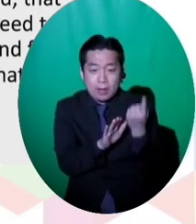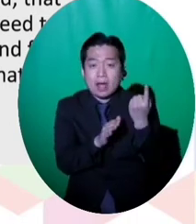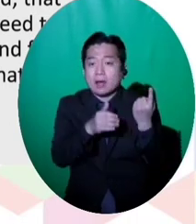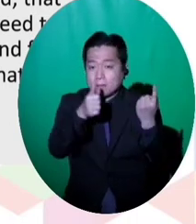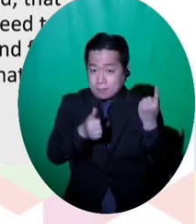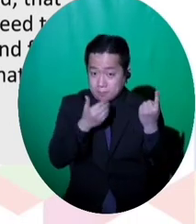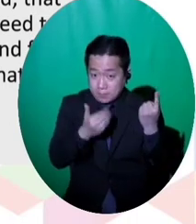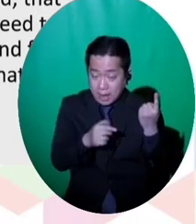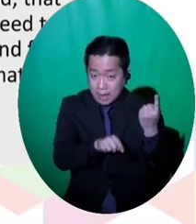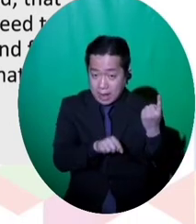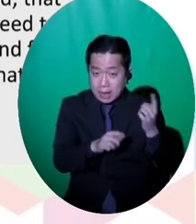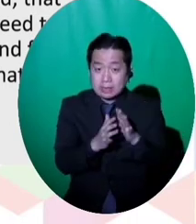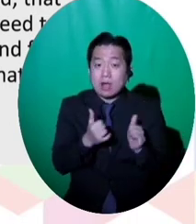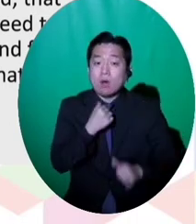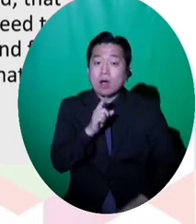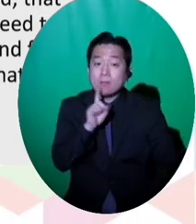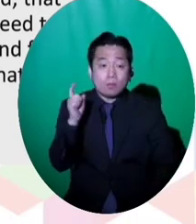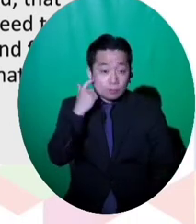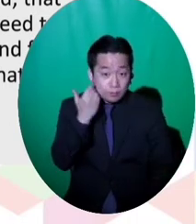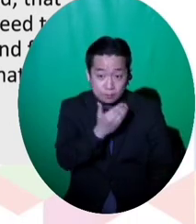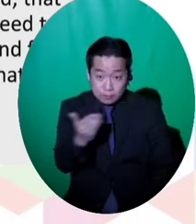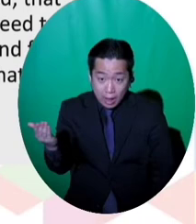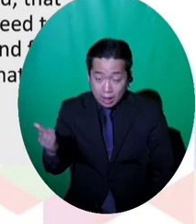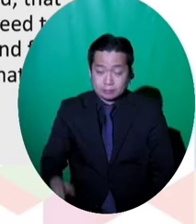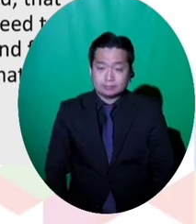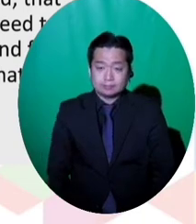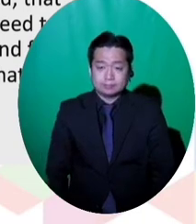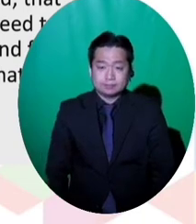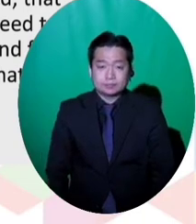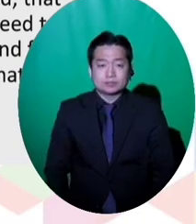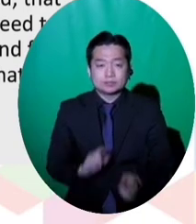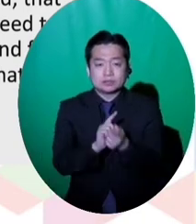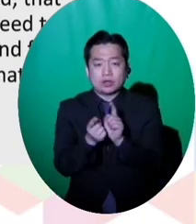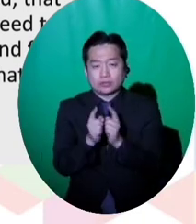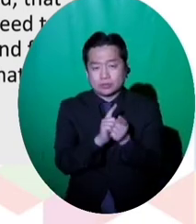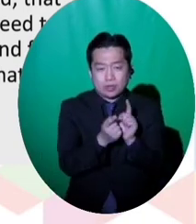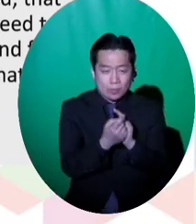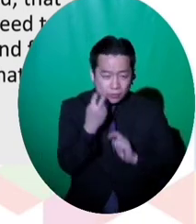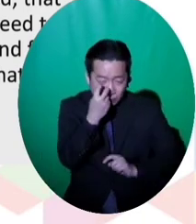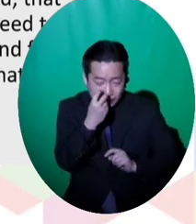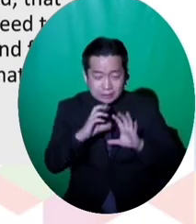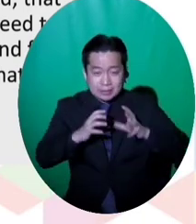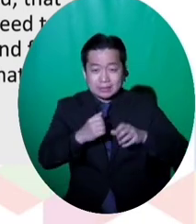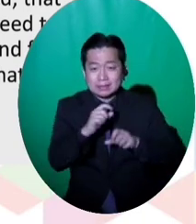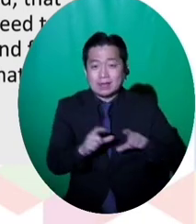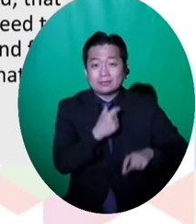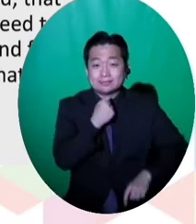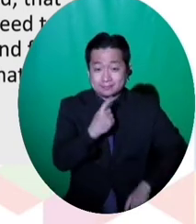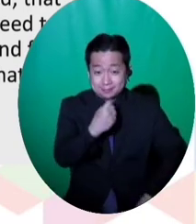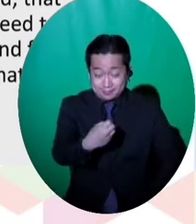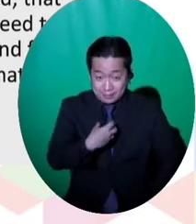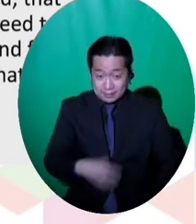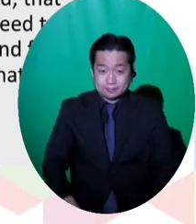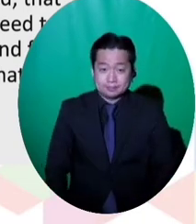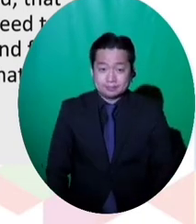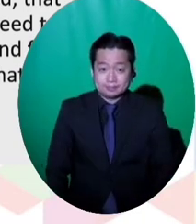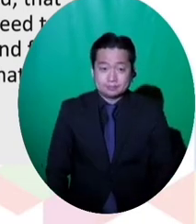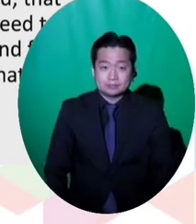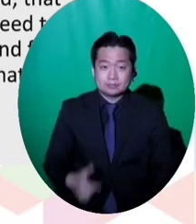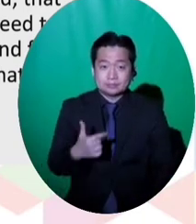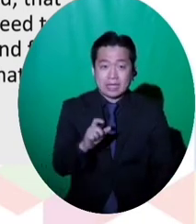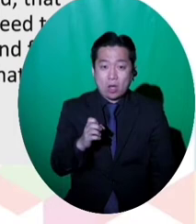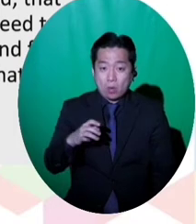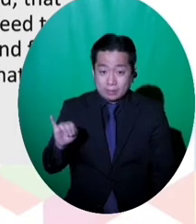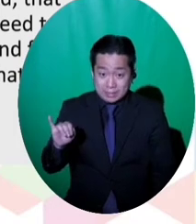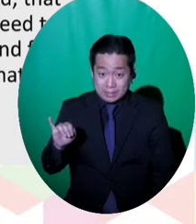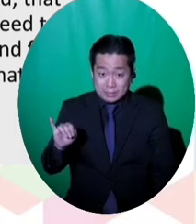world. Here's a quotation from Naomi Klein, the Canadian journalist. When people spoke about the world they